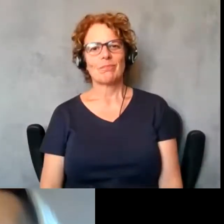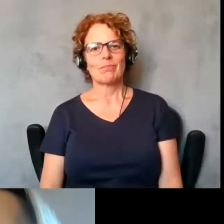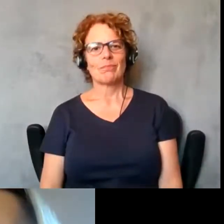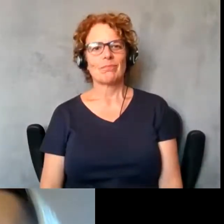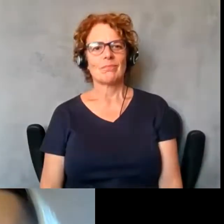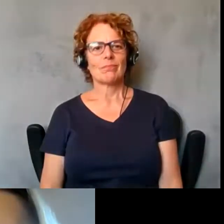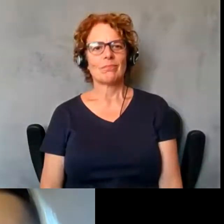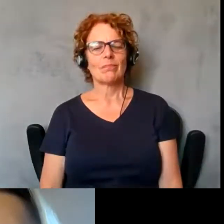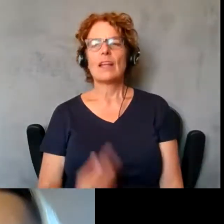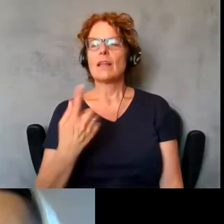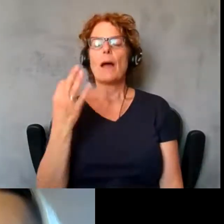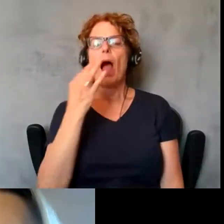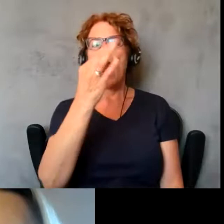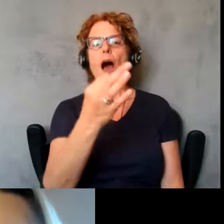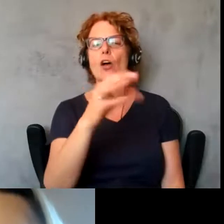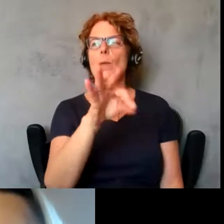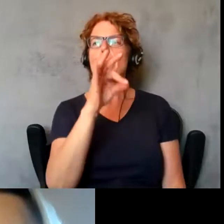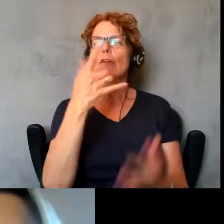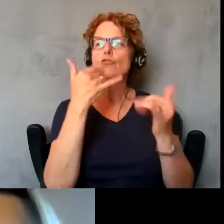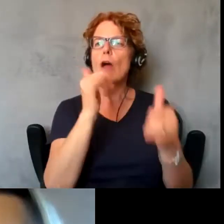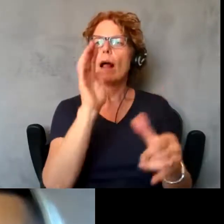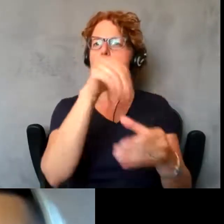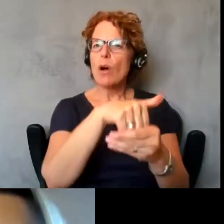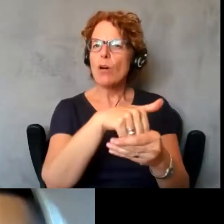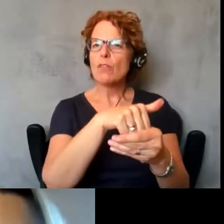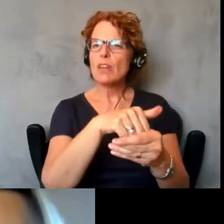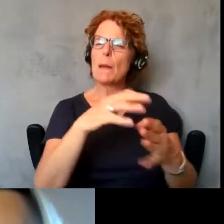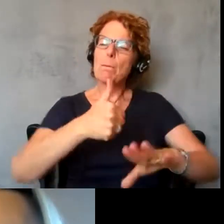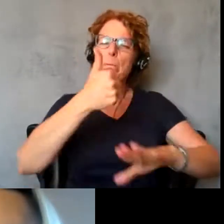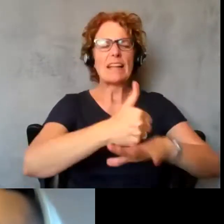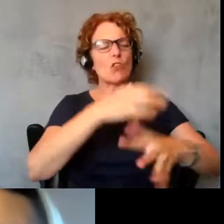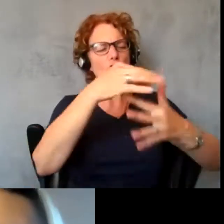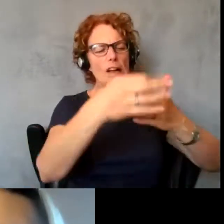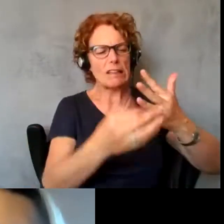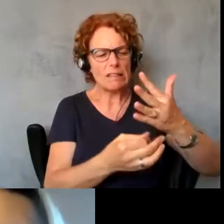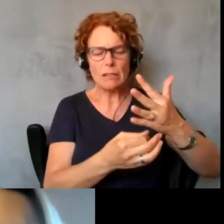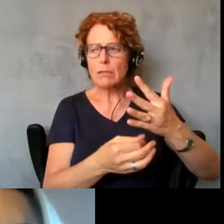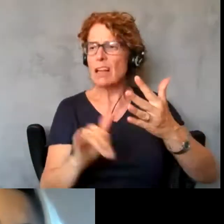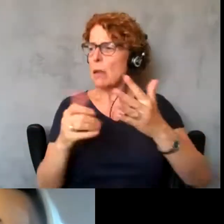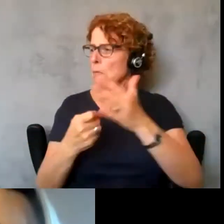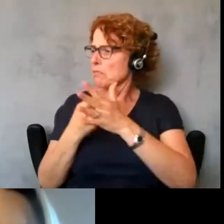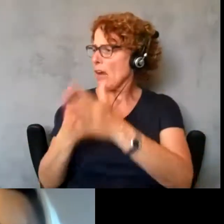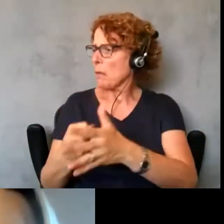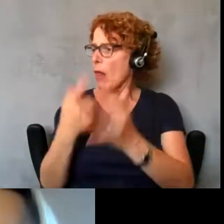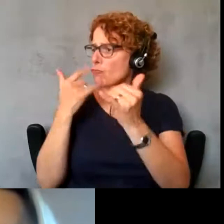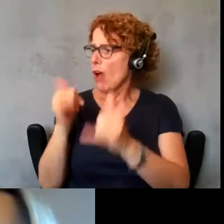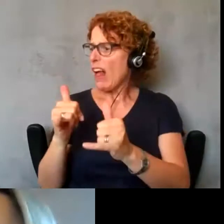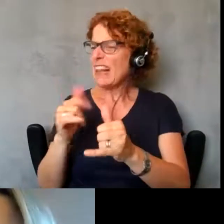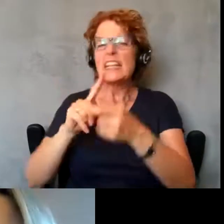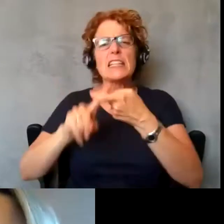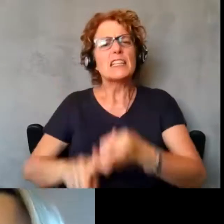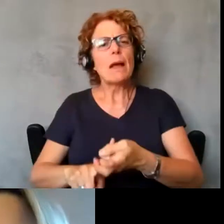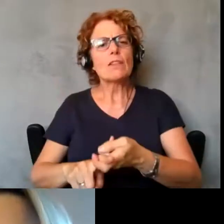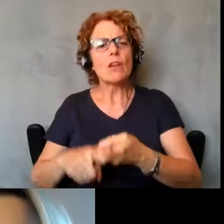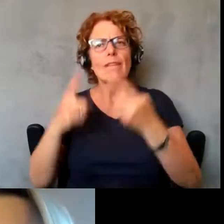Someone has asked, when choosing a trial to be involved in, it seems very based on criteria. Is there ever a recommendation for trial depending on what stage of vision loss